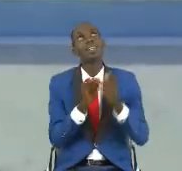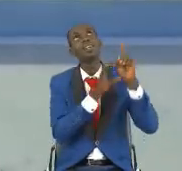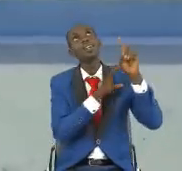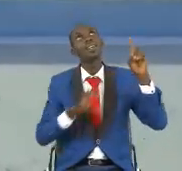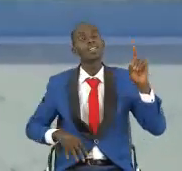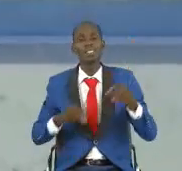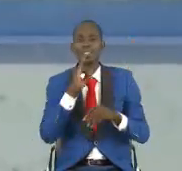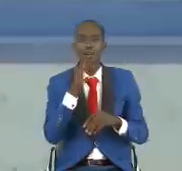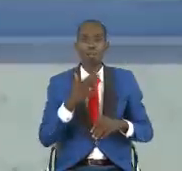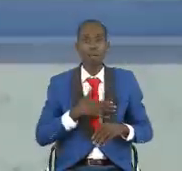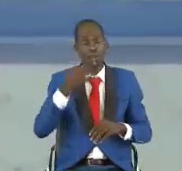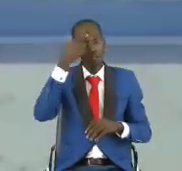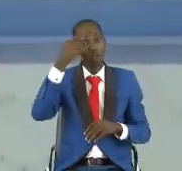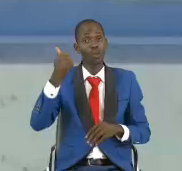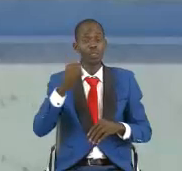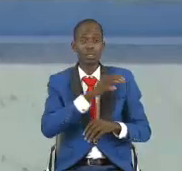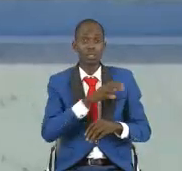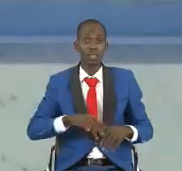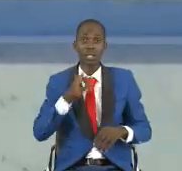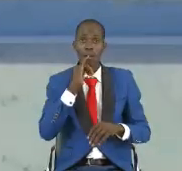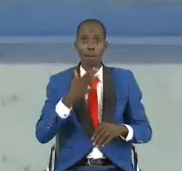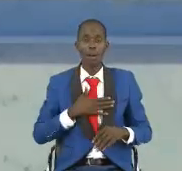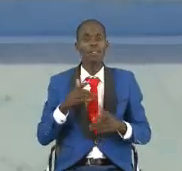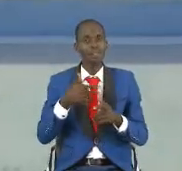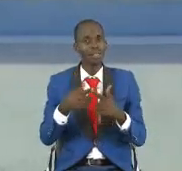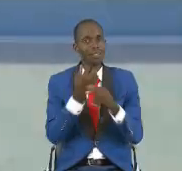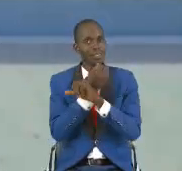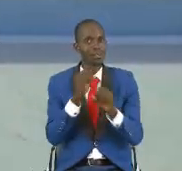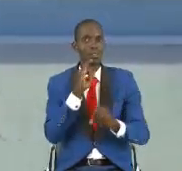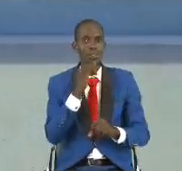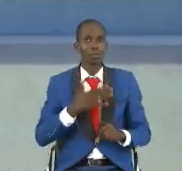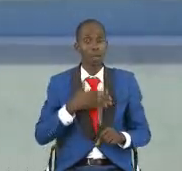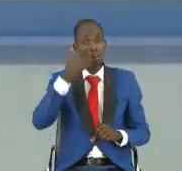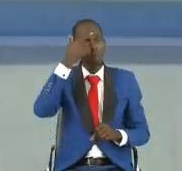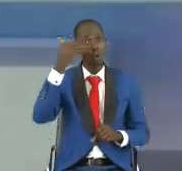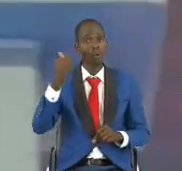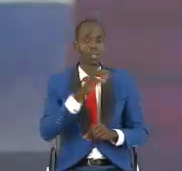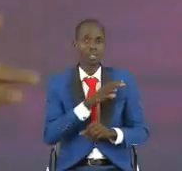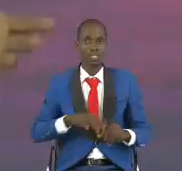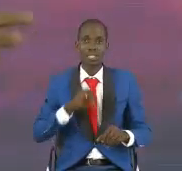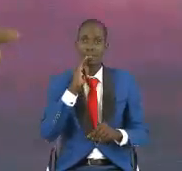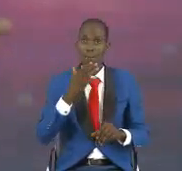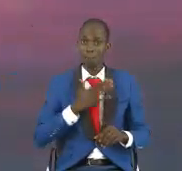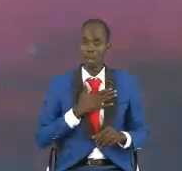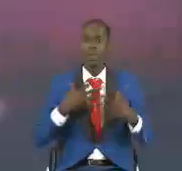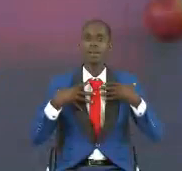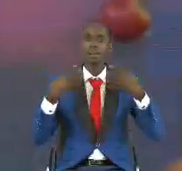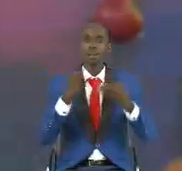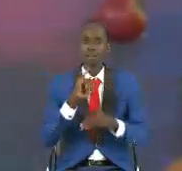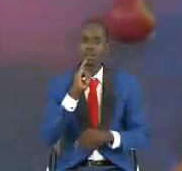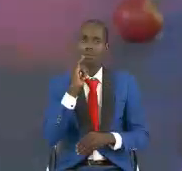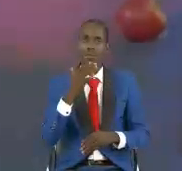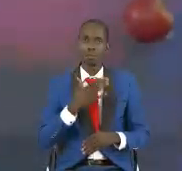Christ is mine, salvation is mine. Because Christ is mine, healing is mine.